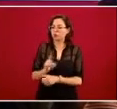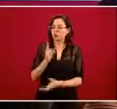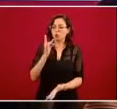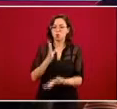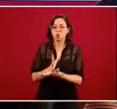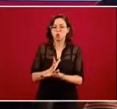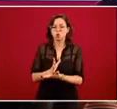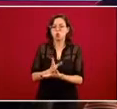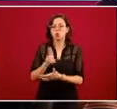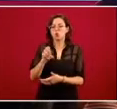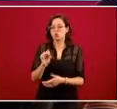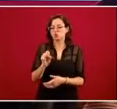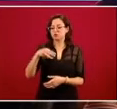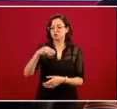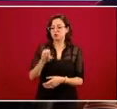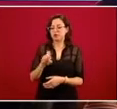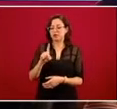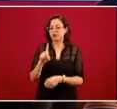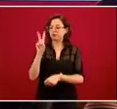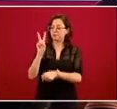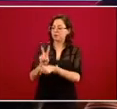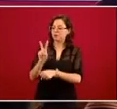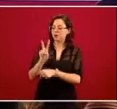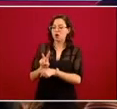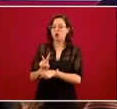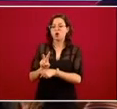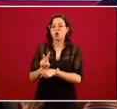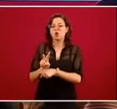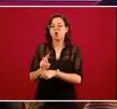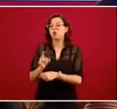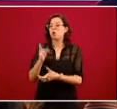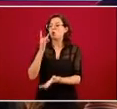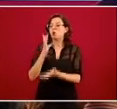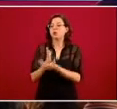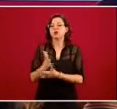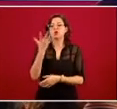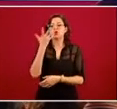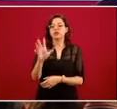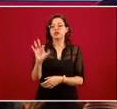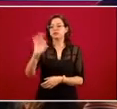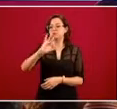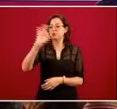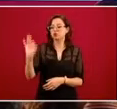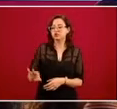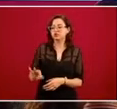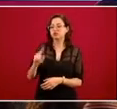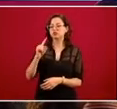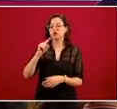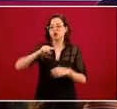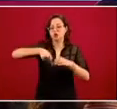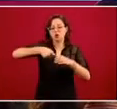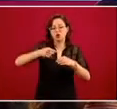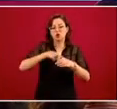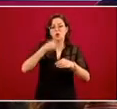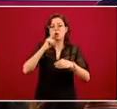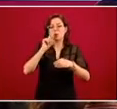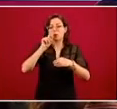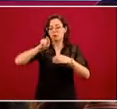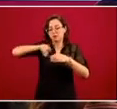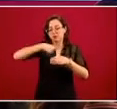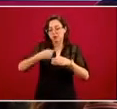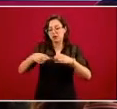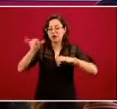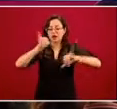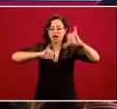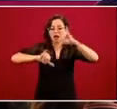exhibit severe or moderate symptoms. In the case of the mild symptom patients, they are